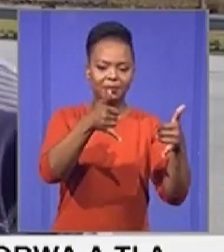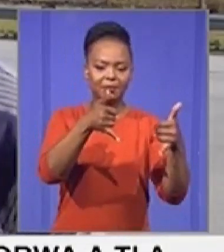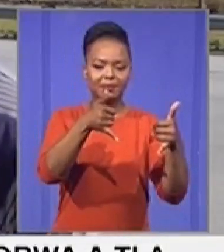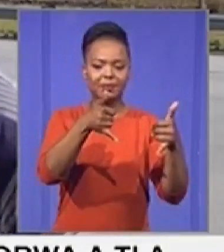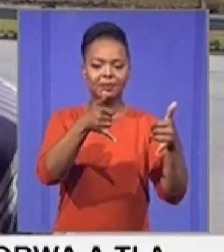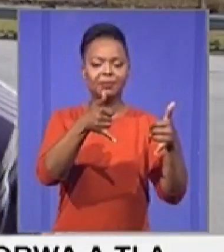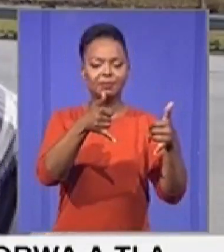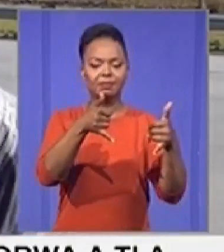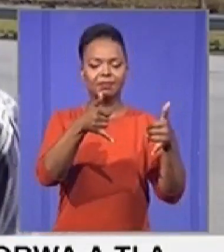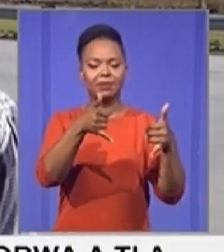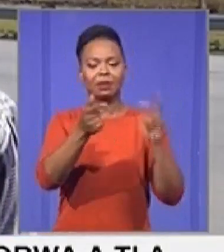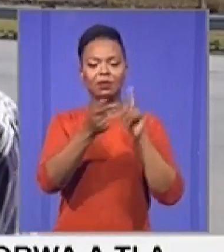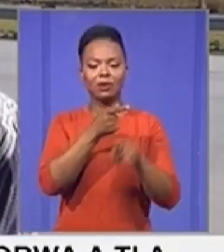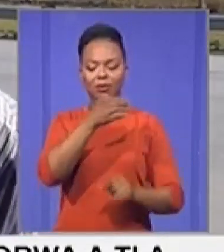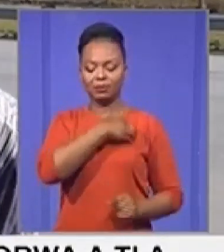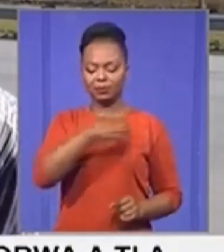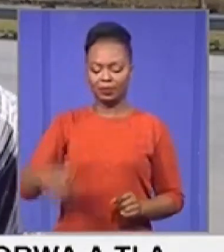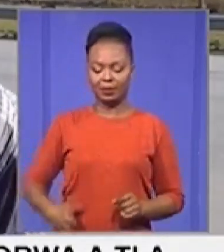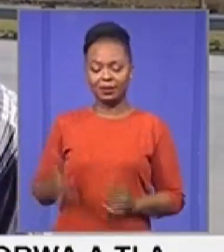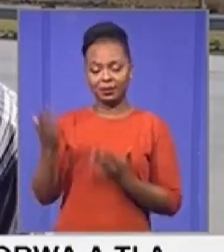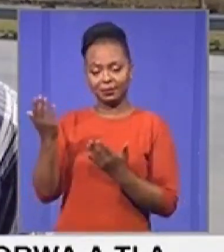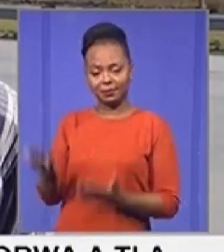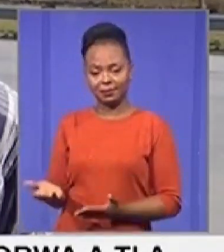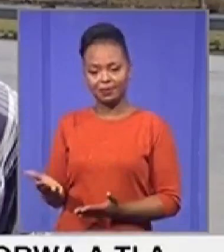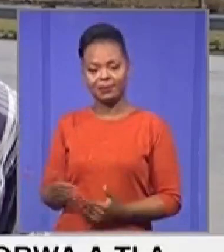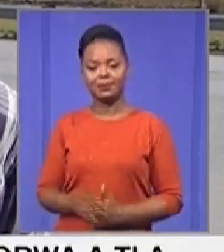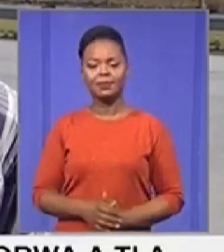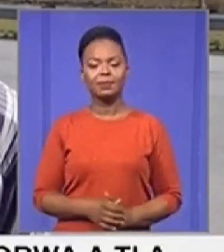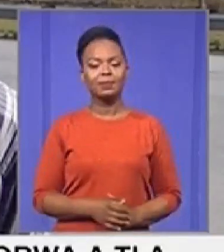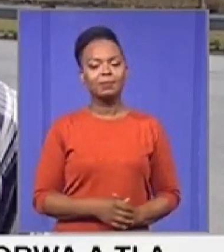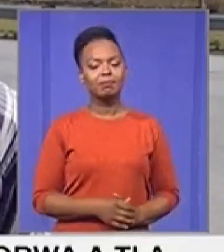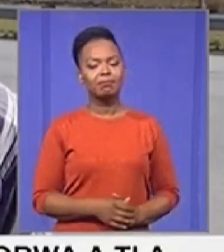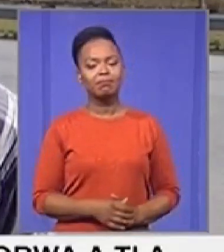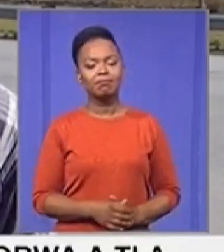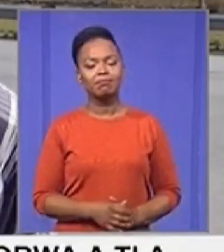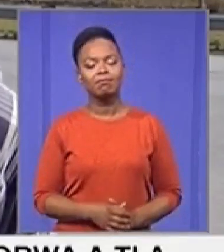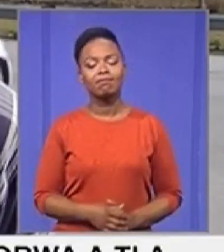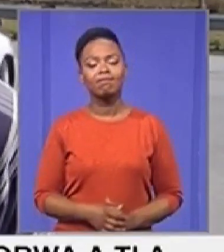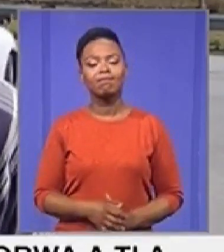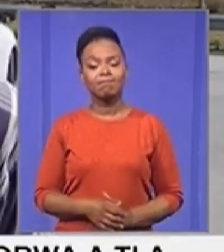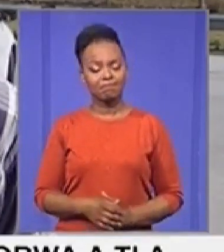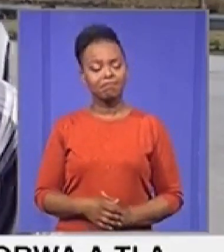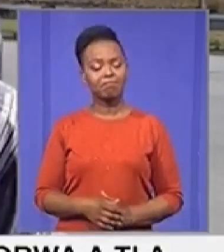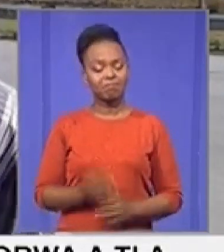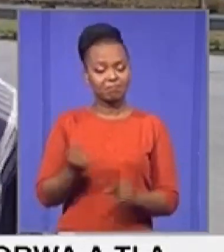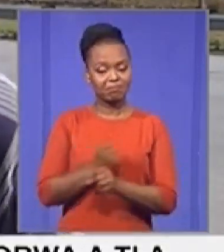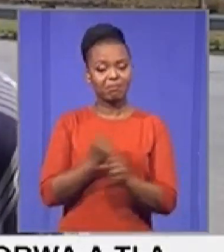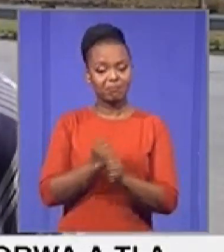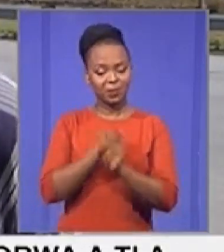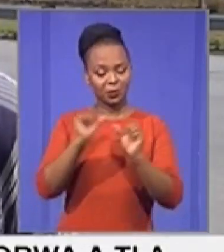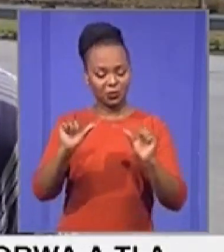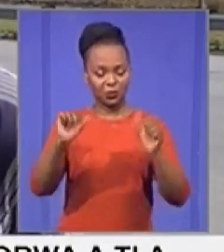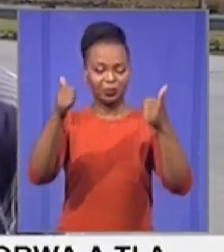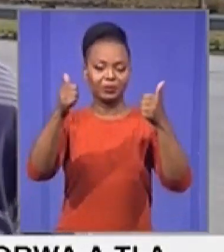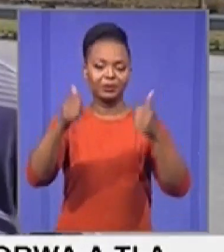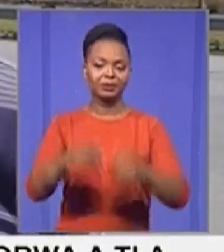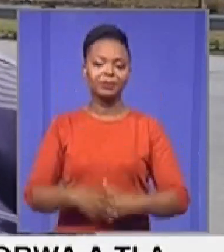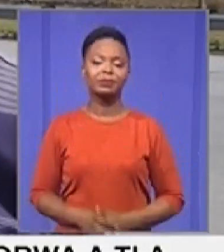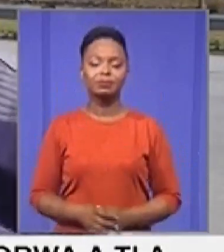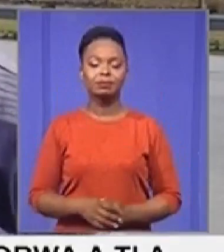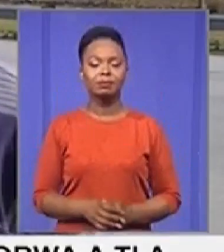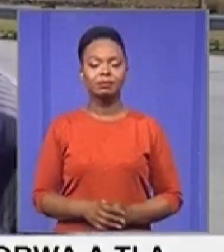the award from the president, you know. So that is good work, you know. So